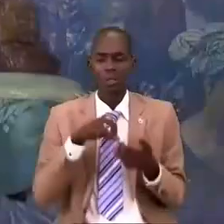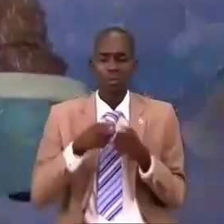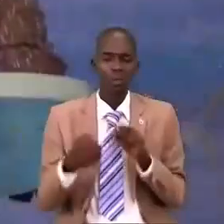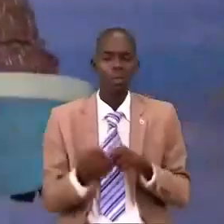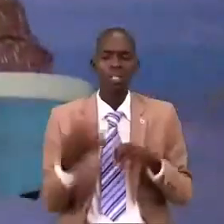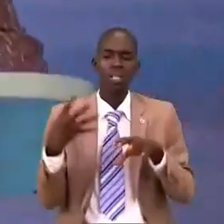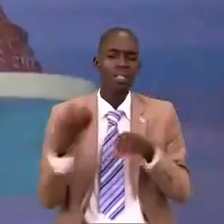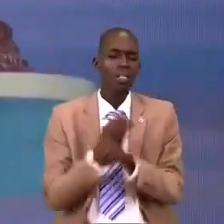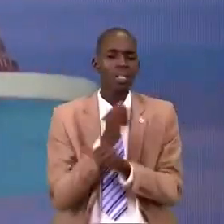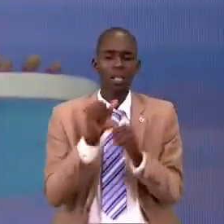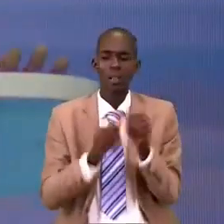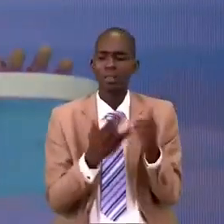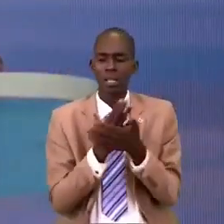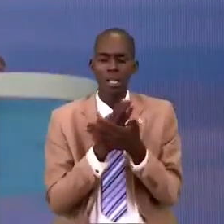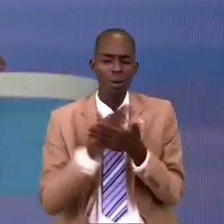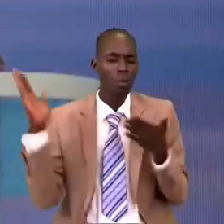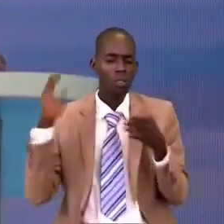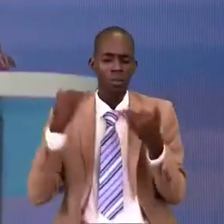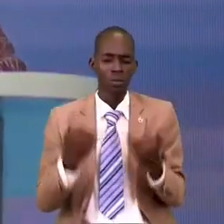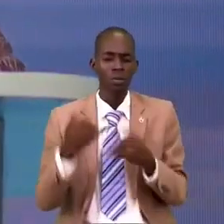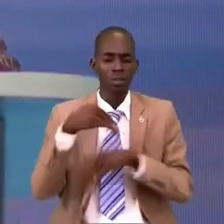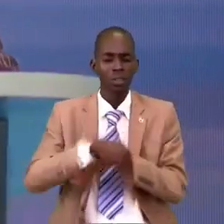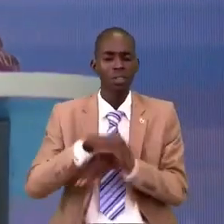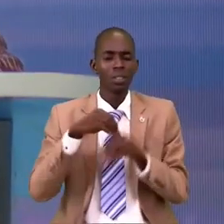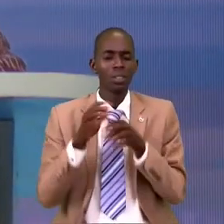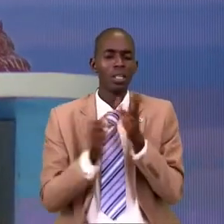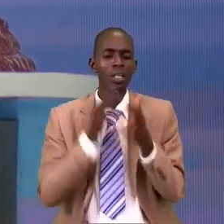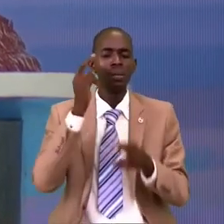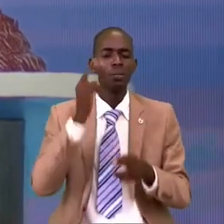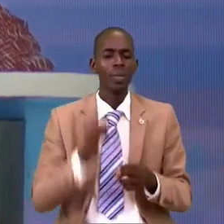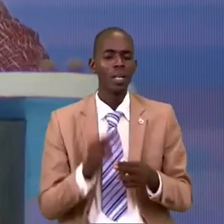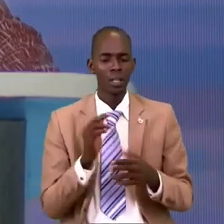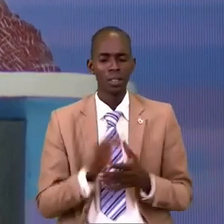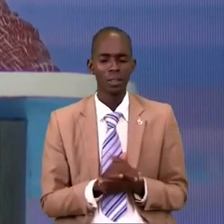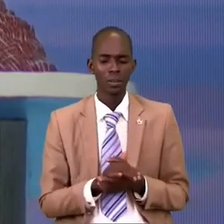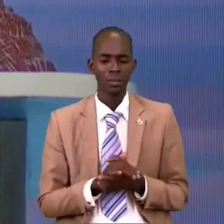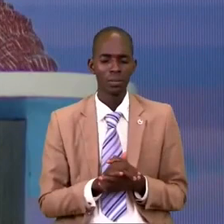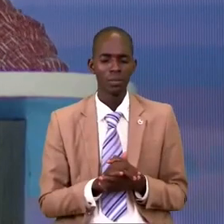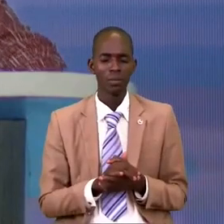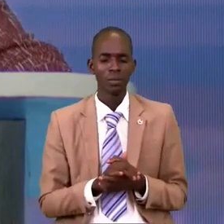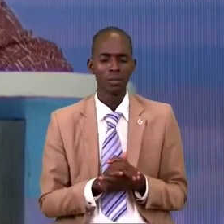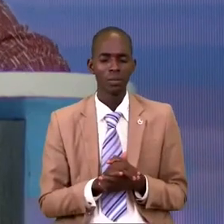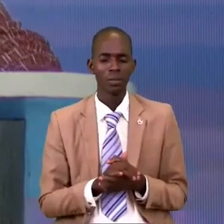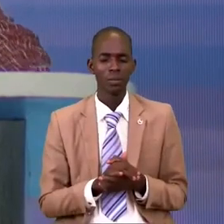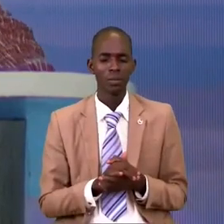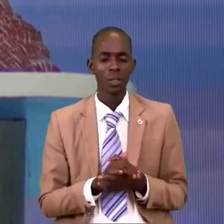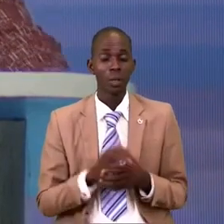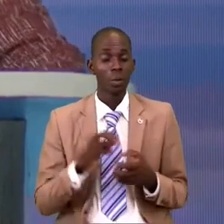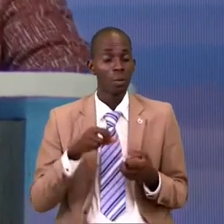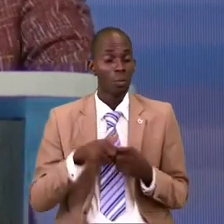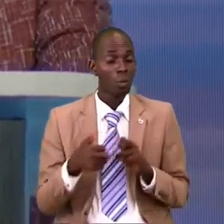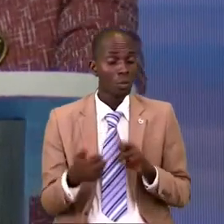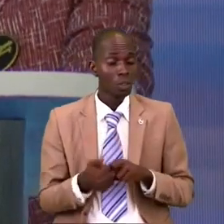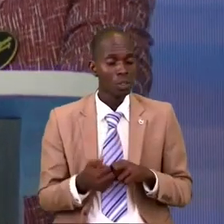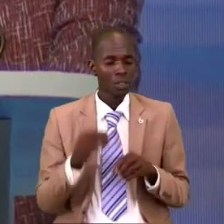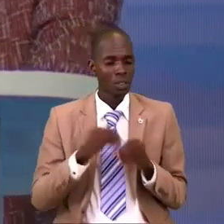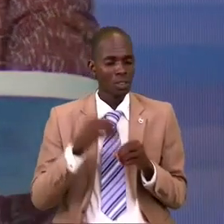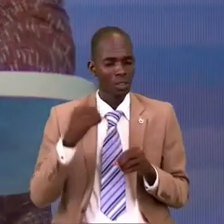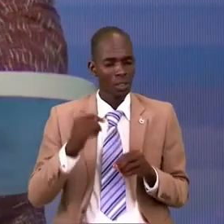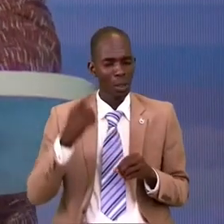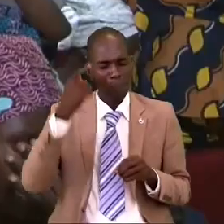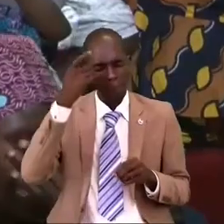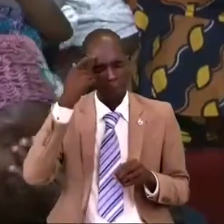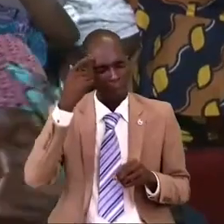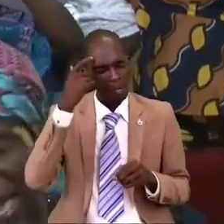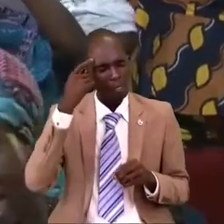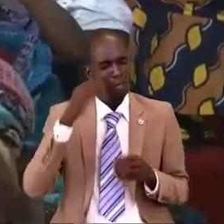Problem in the brain, problem in the mind, problem of insanity, problem of confusion, touch them